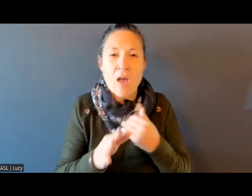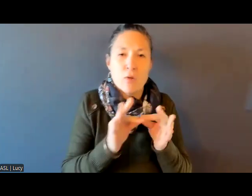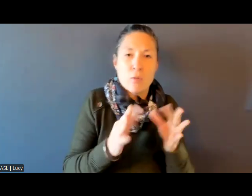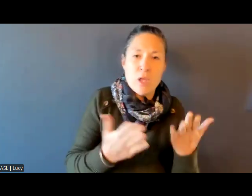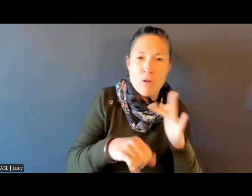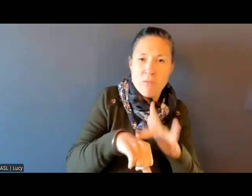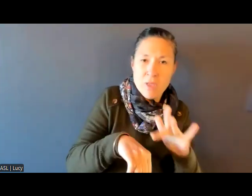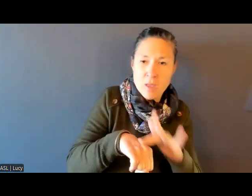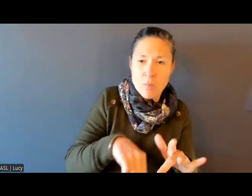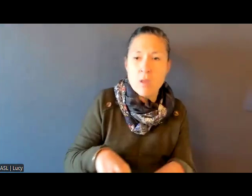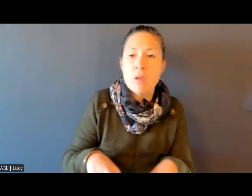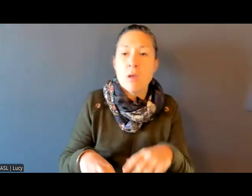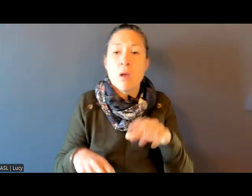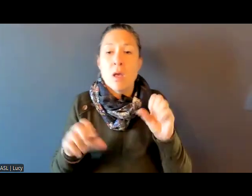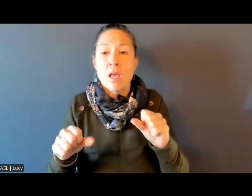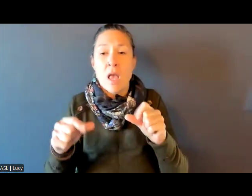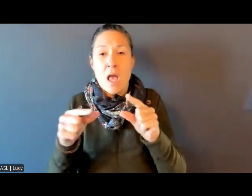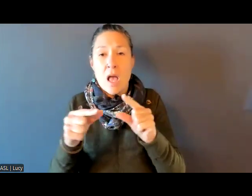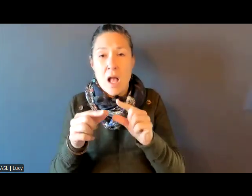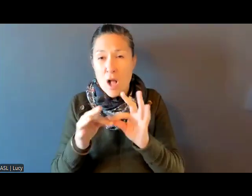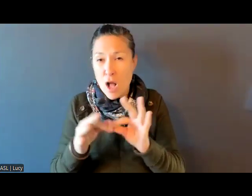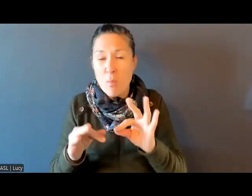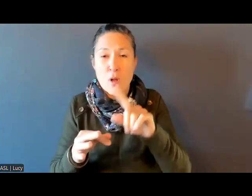type a comment into the Q&A box and I will read it aloud.